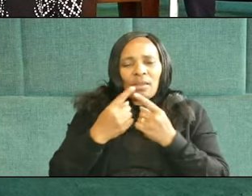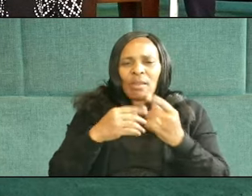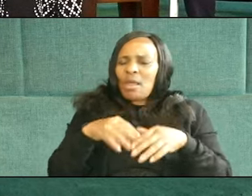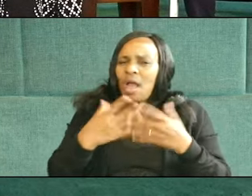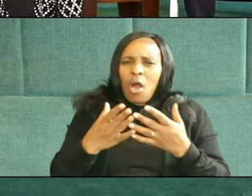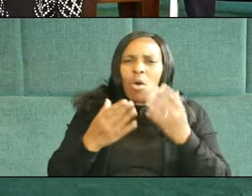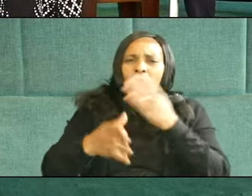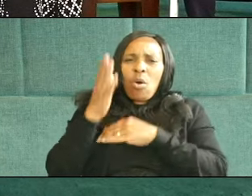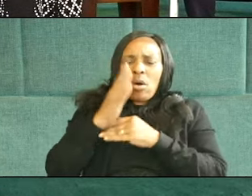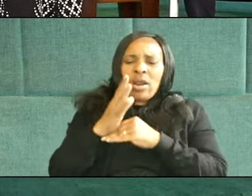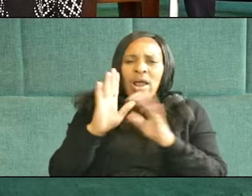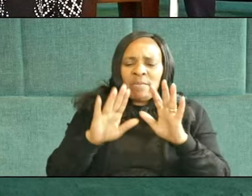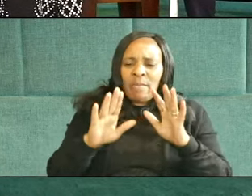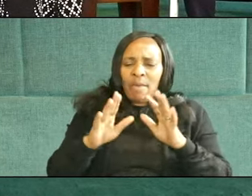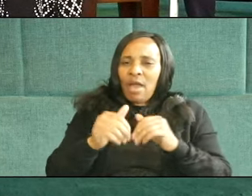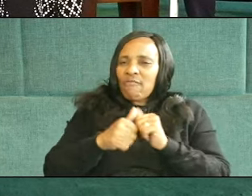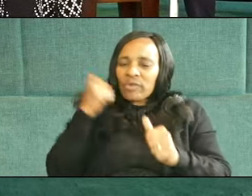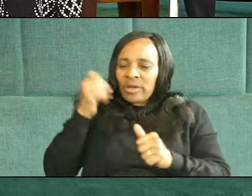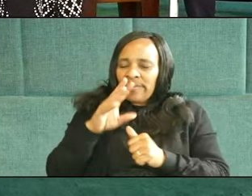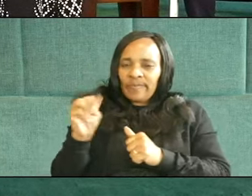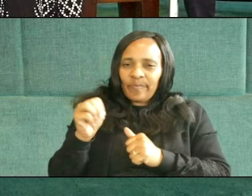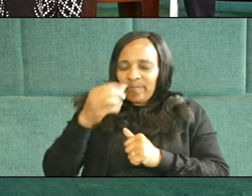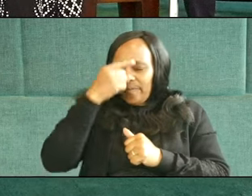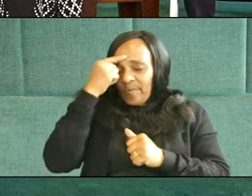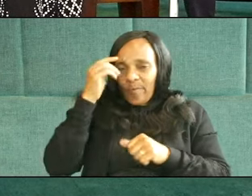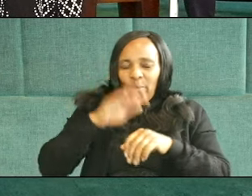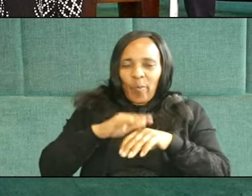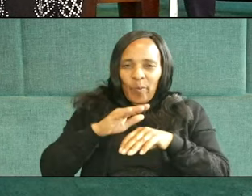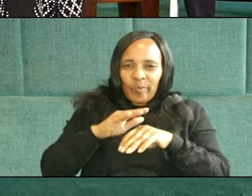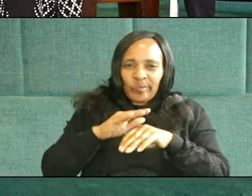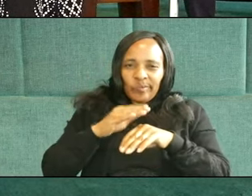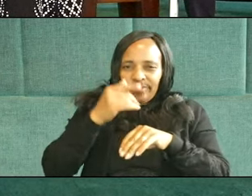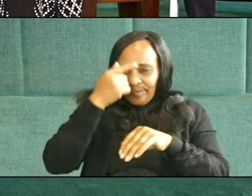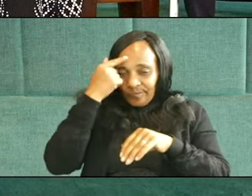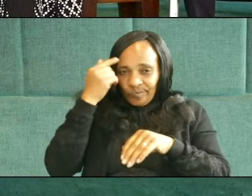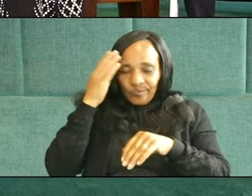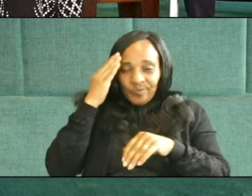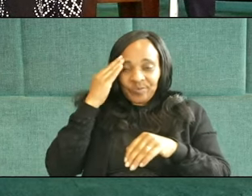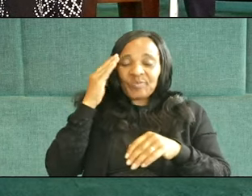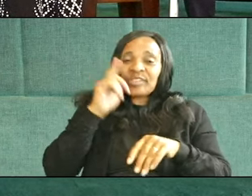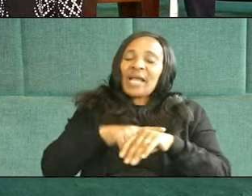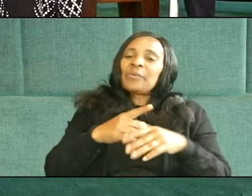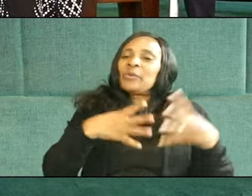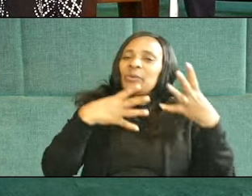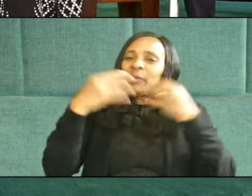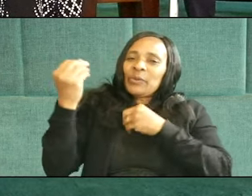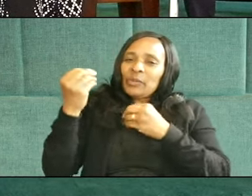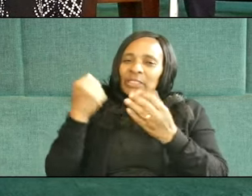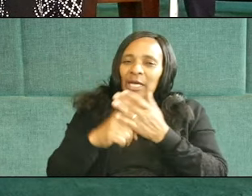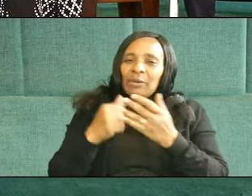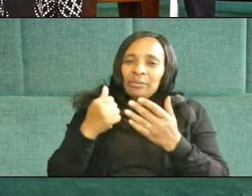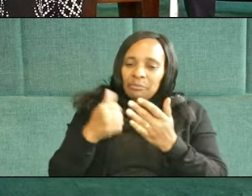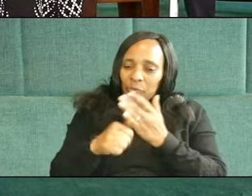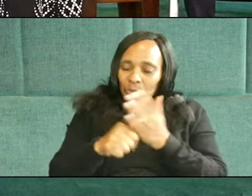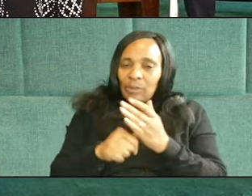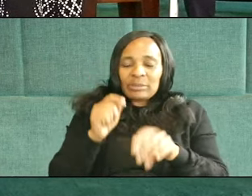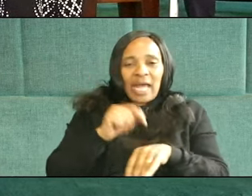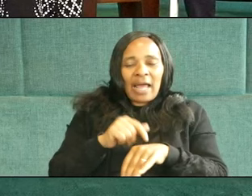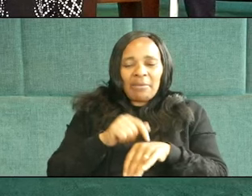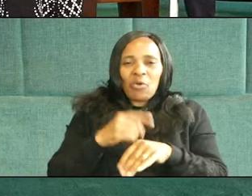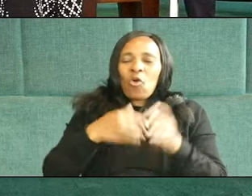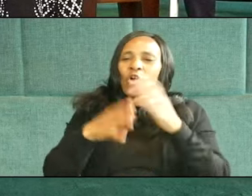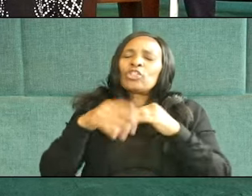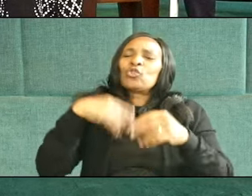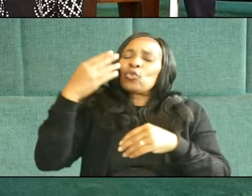God abandons him, because he knows as much as everyone else will go away from you in times of trouble, God is still there for you,